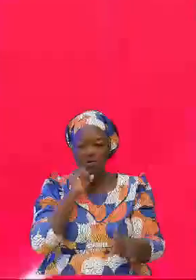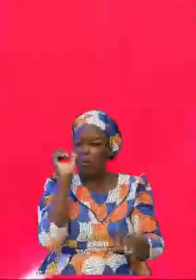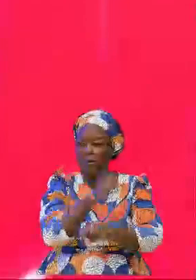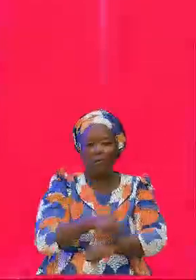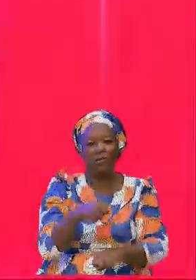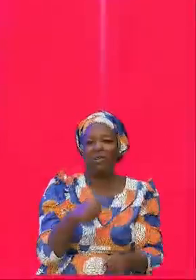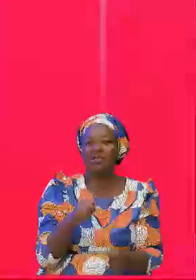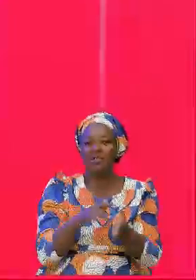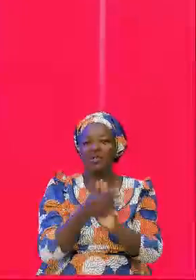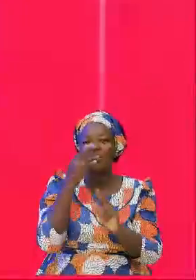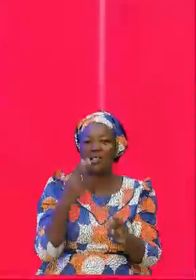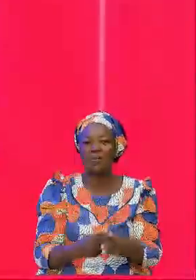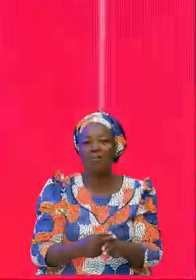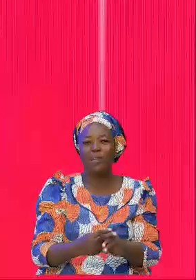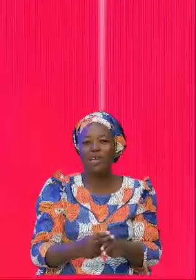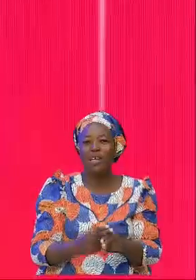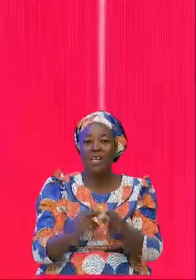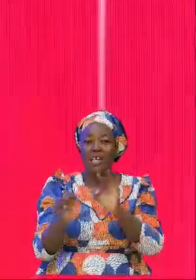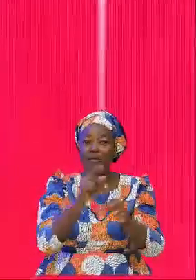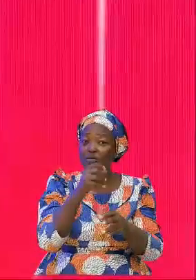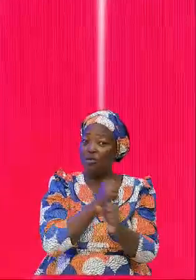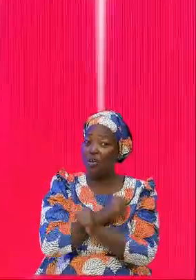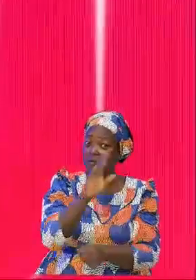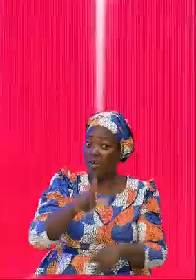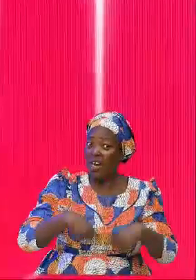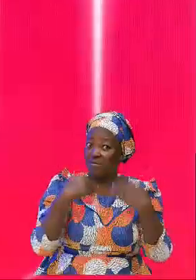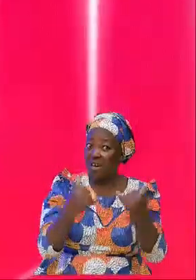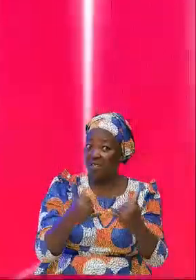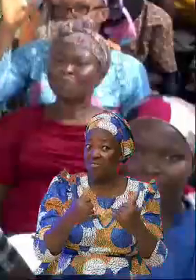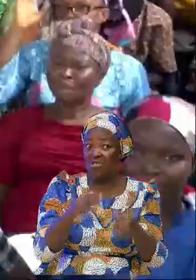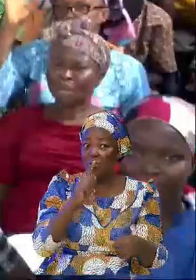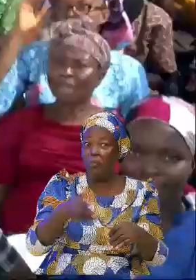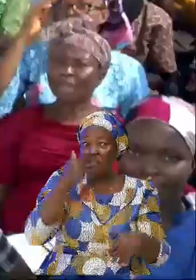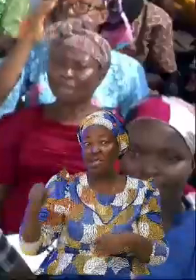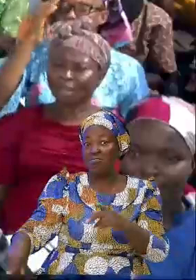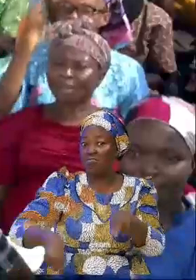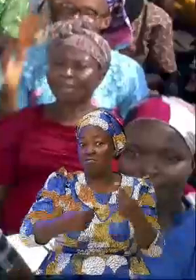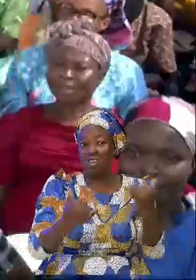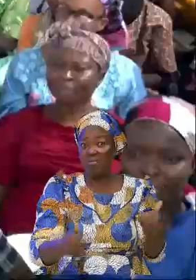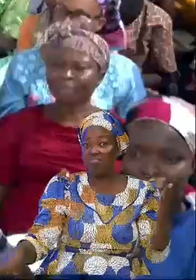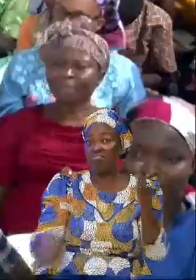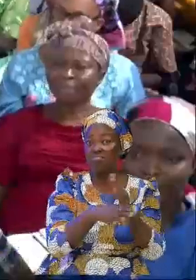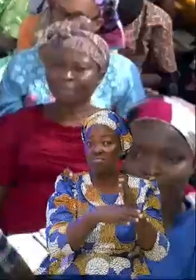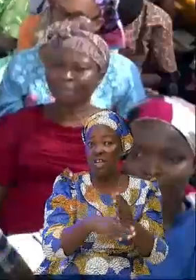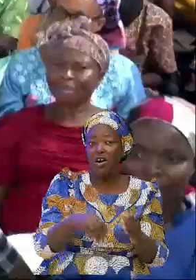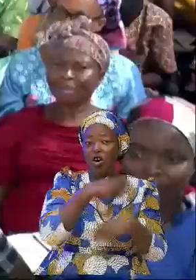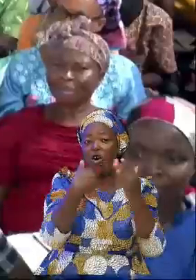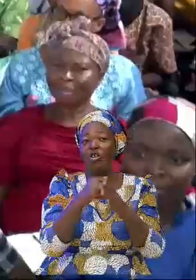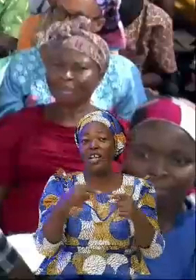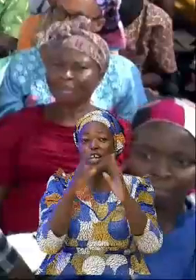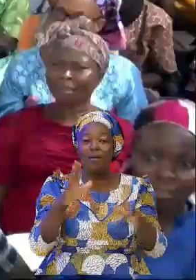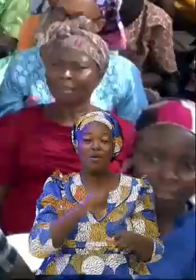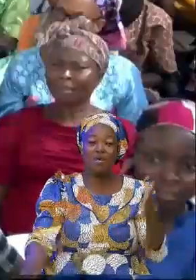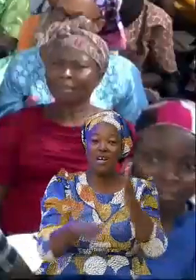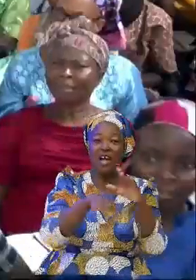will fight against me, but you will not prevail. If you love your life, clear